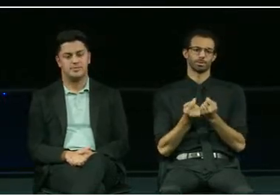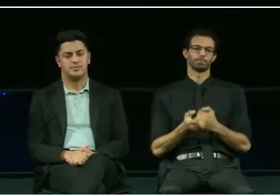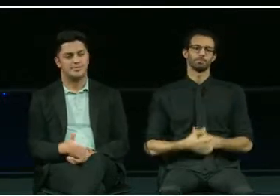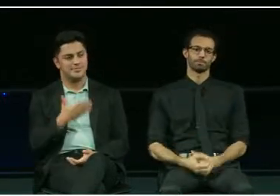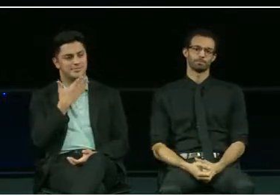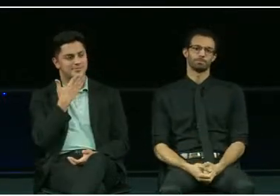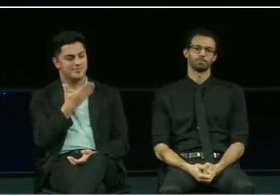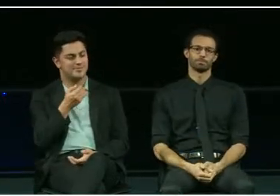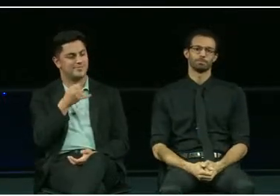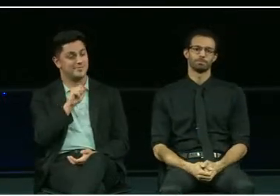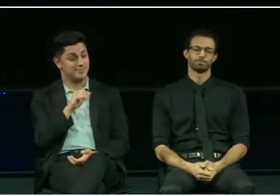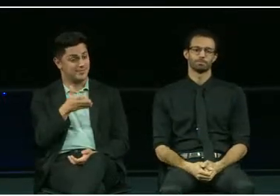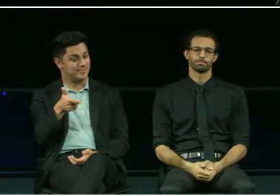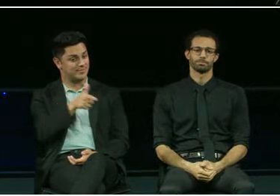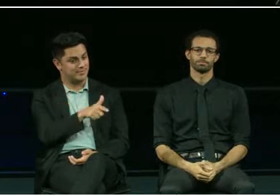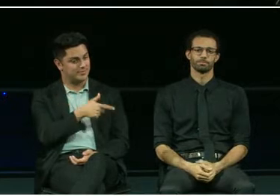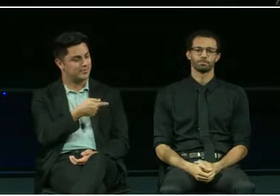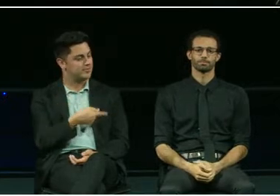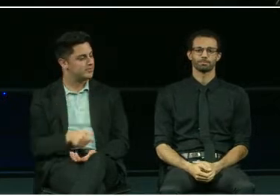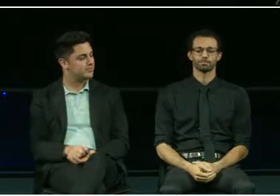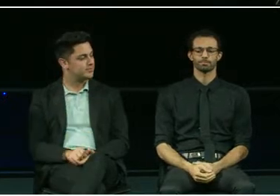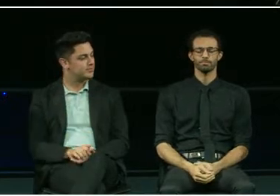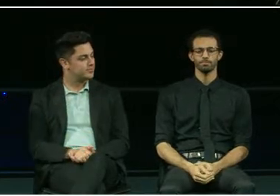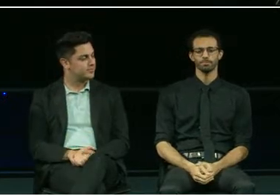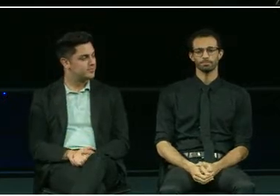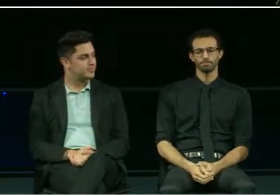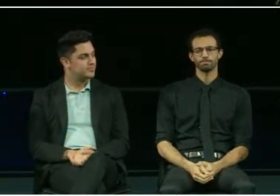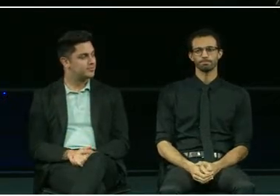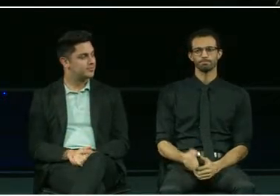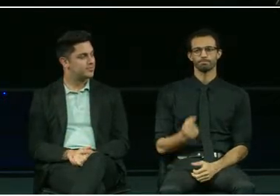Thank you. Jay? Yeah.